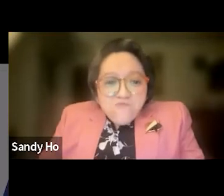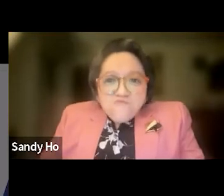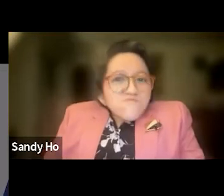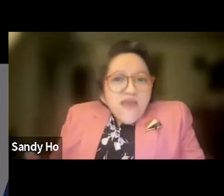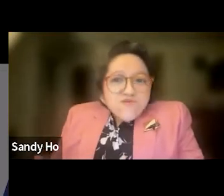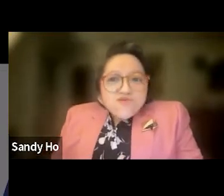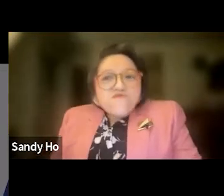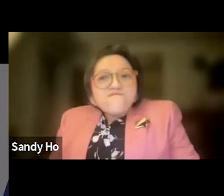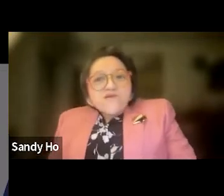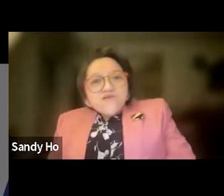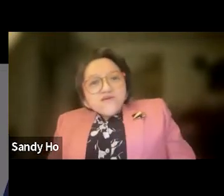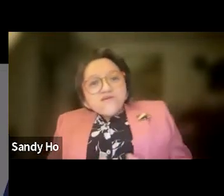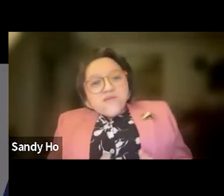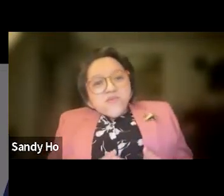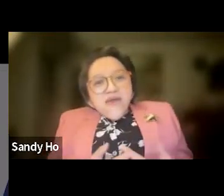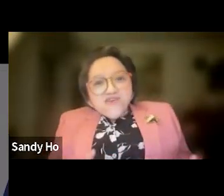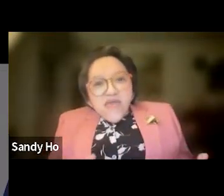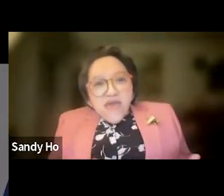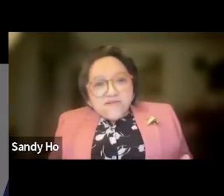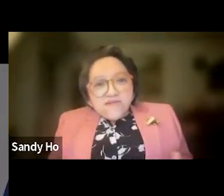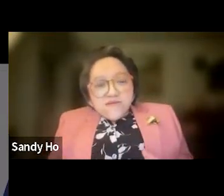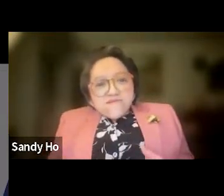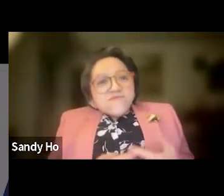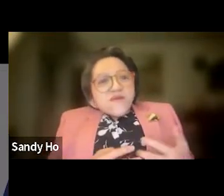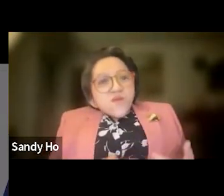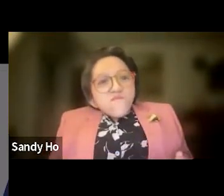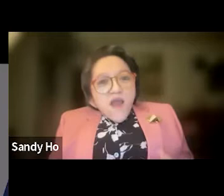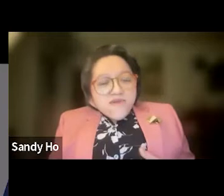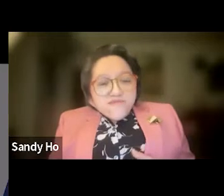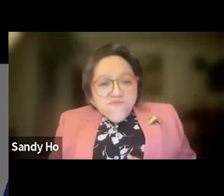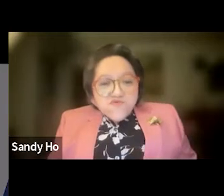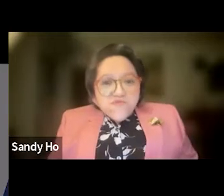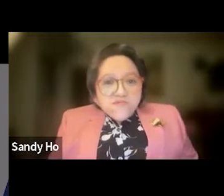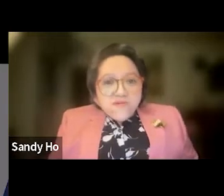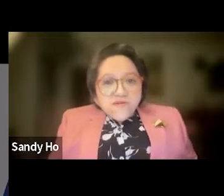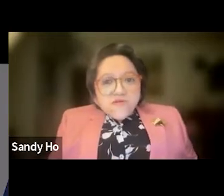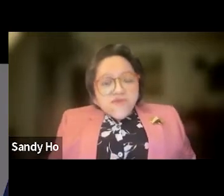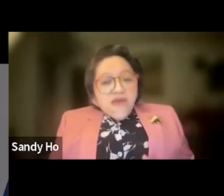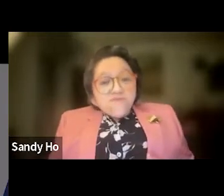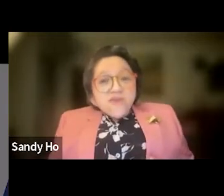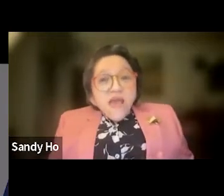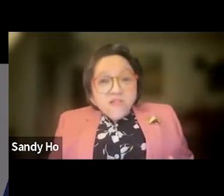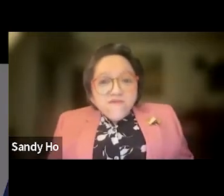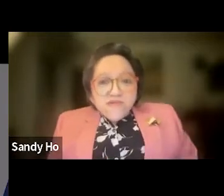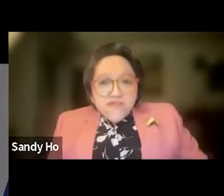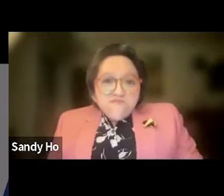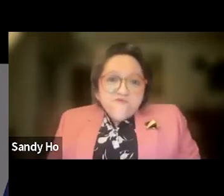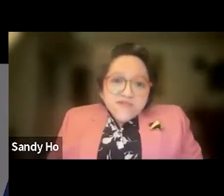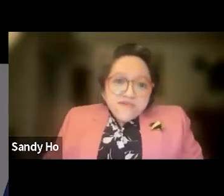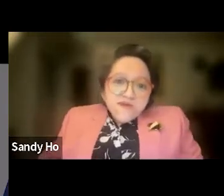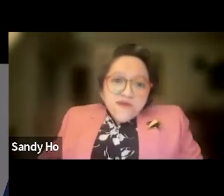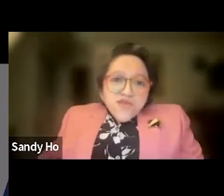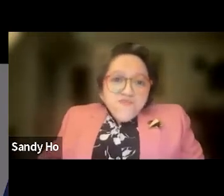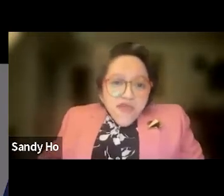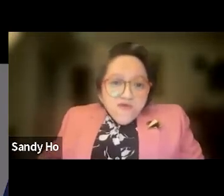for that, we have to look no further than the hashtags No Body is Disposable, which has really elevated disabled